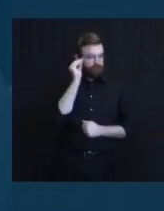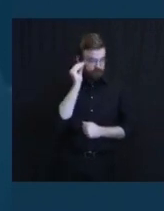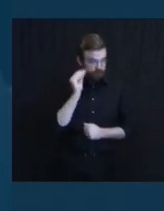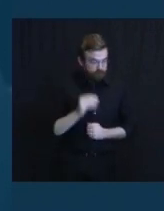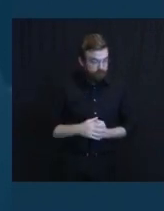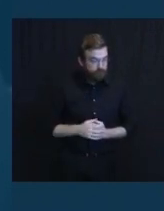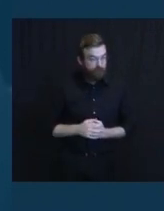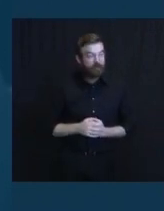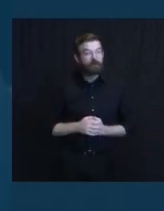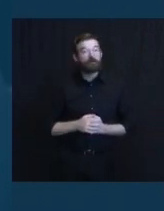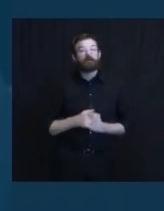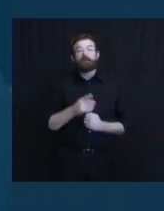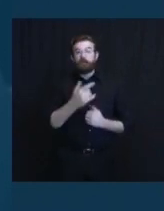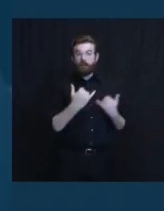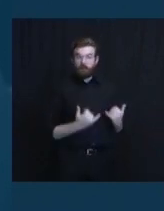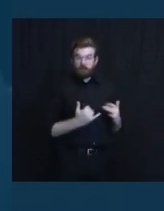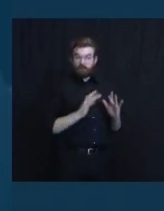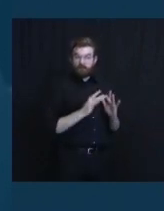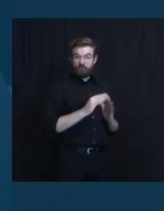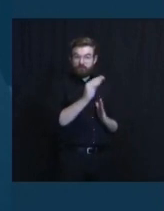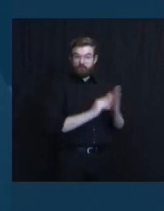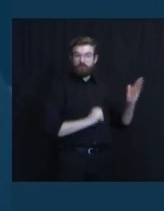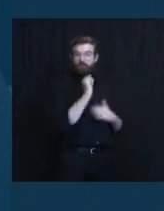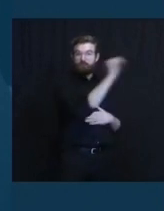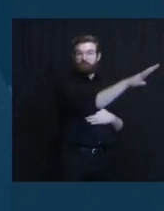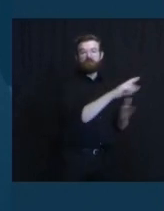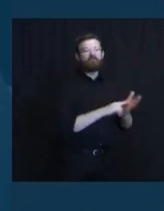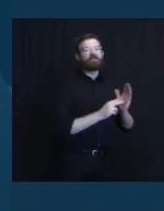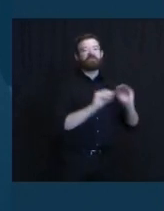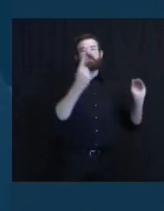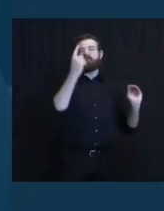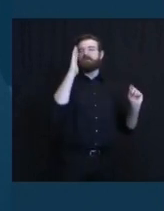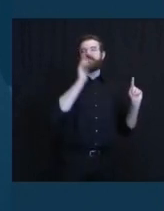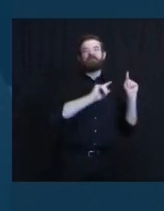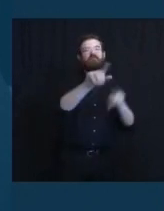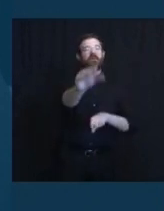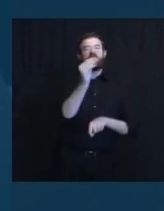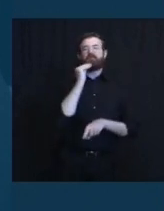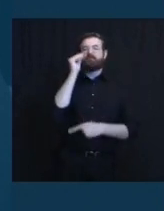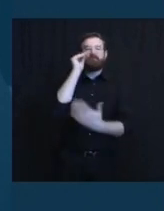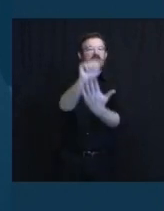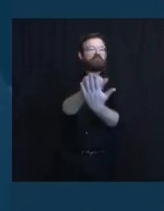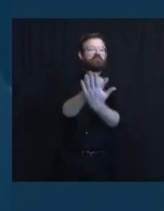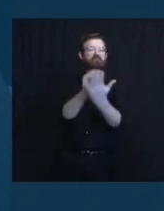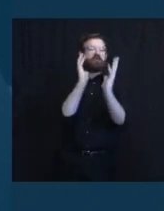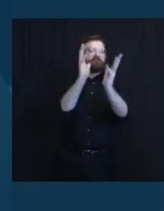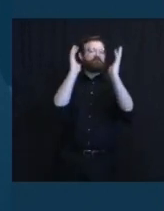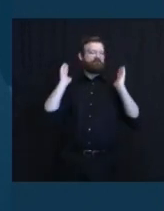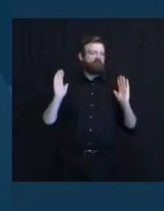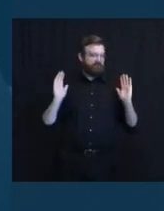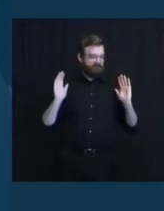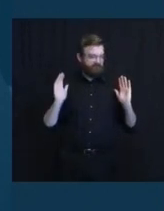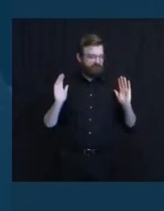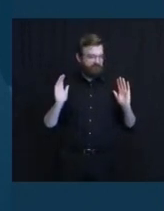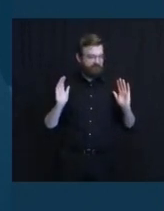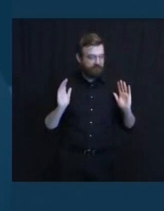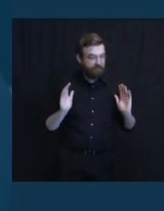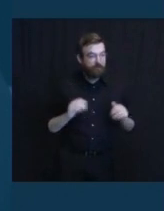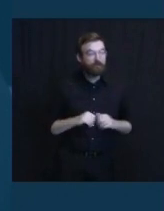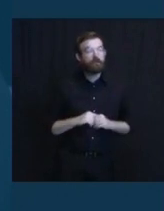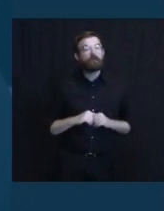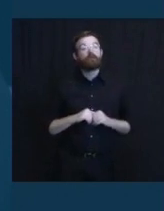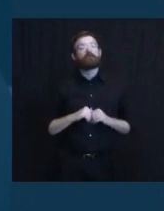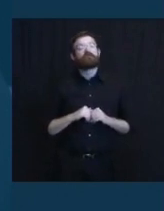going to 2020census.gov. Then make sure your family and friends do the same. And online, you can find guides narrated